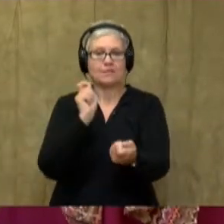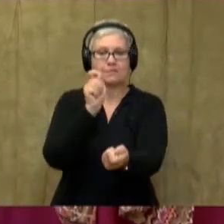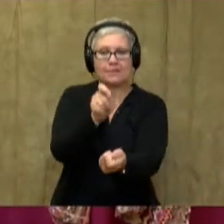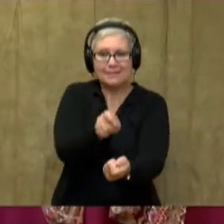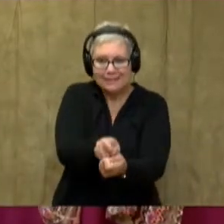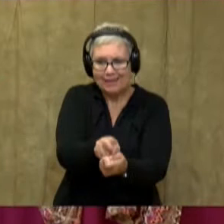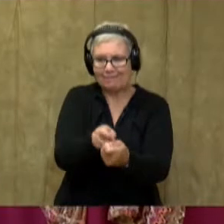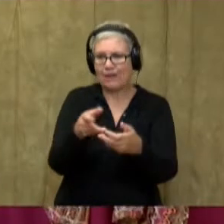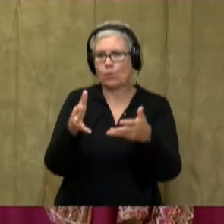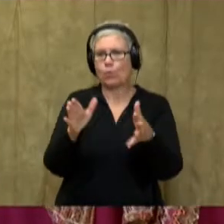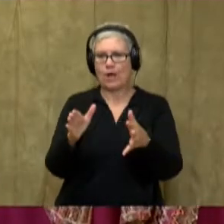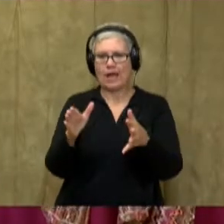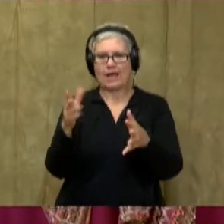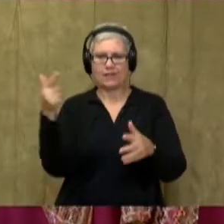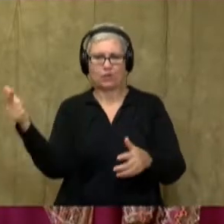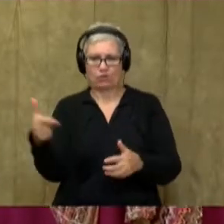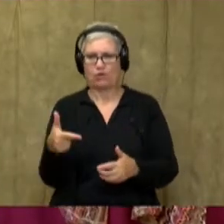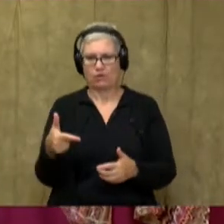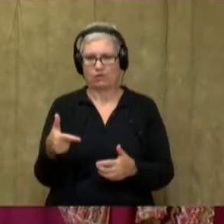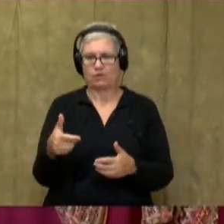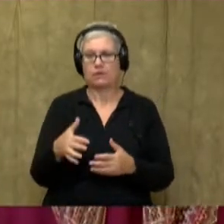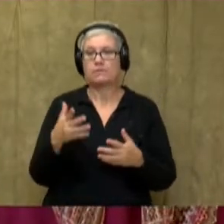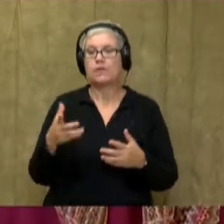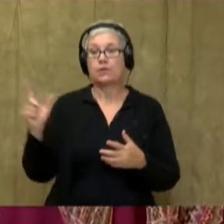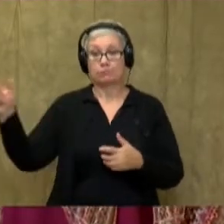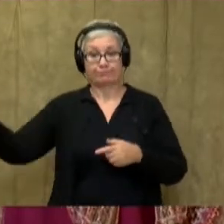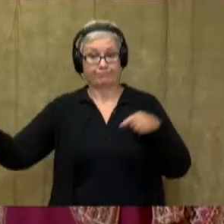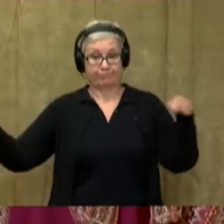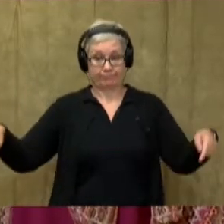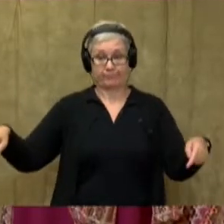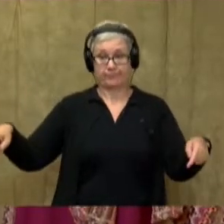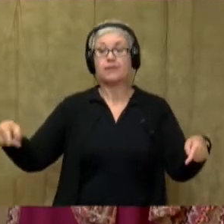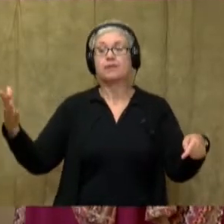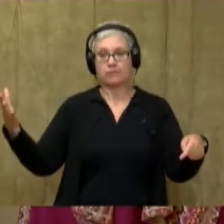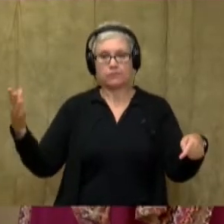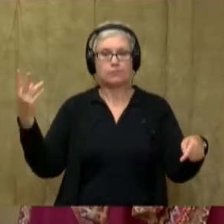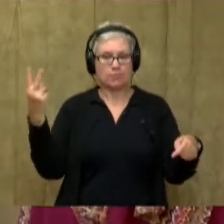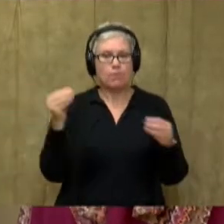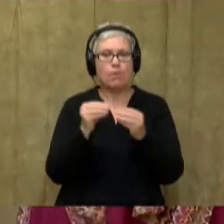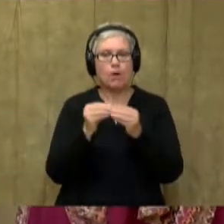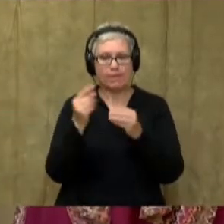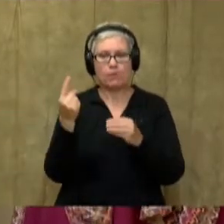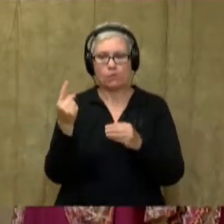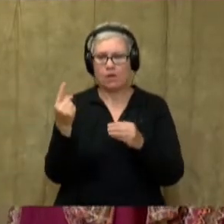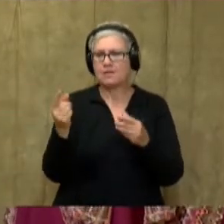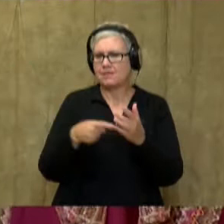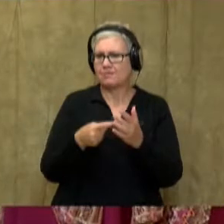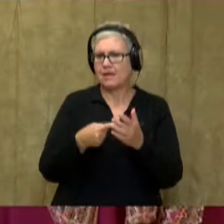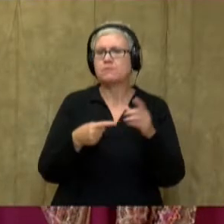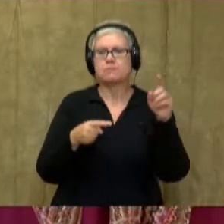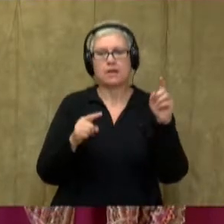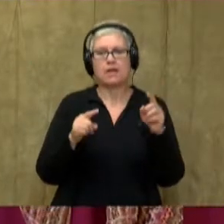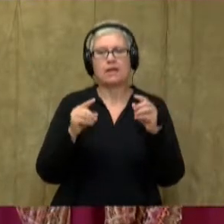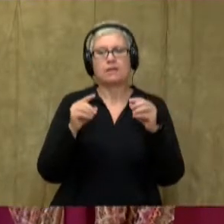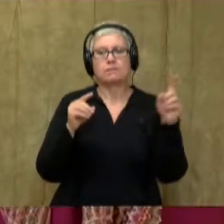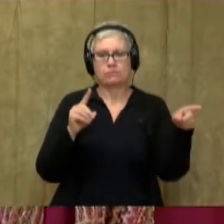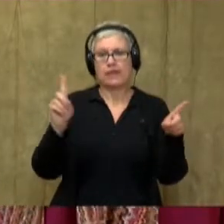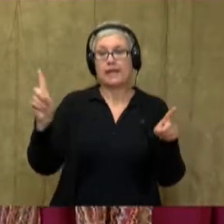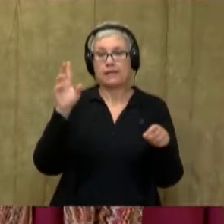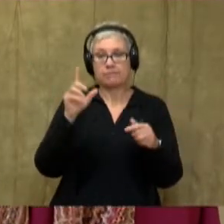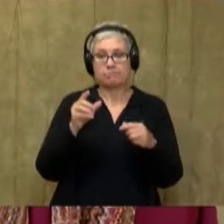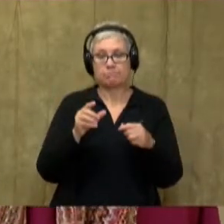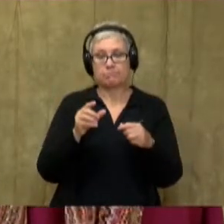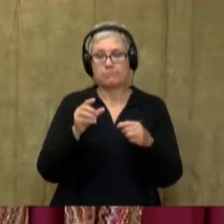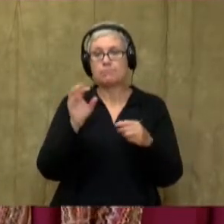But usually you're going to have one side or the other, right? And a lot of topics, it's very hard to